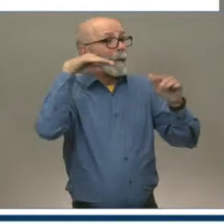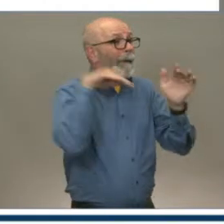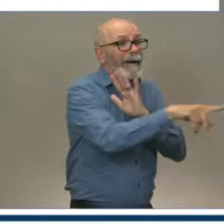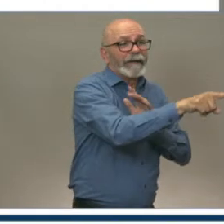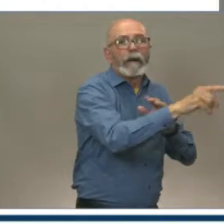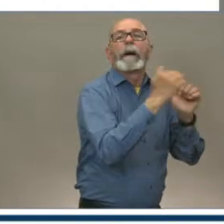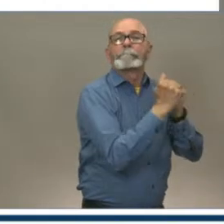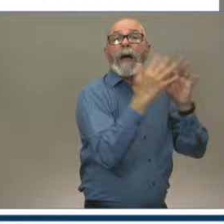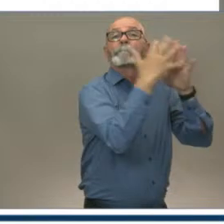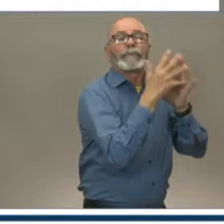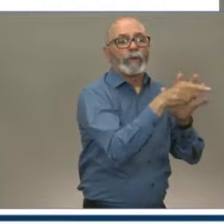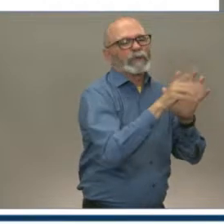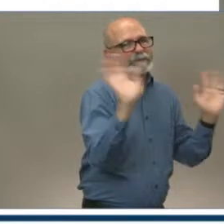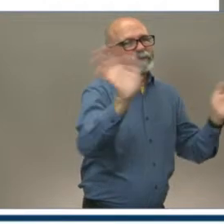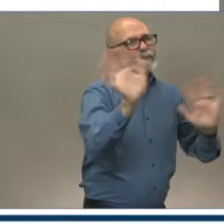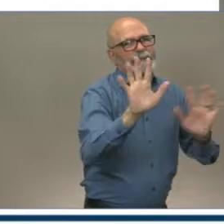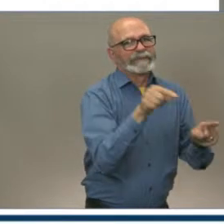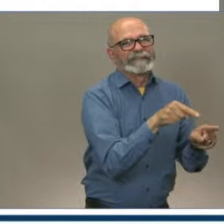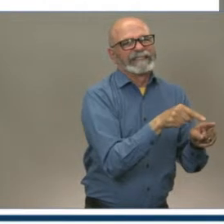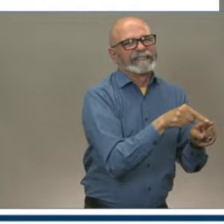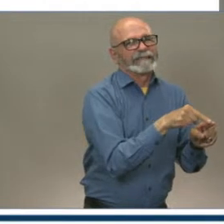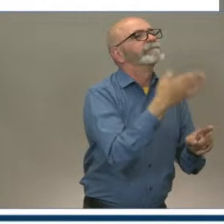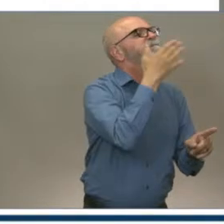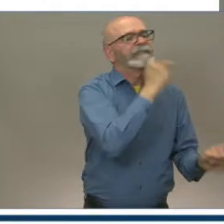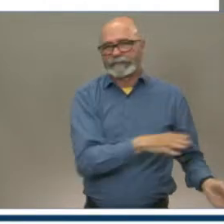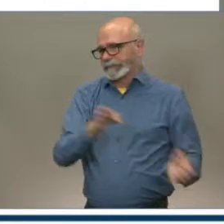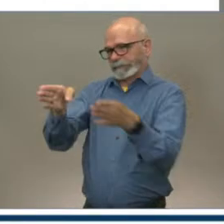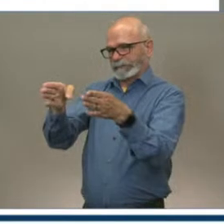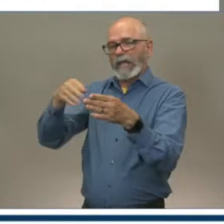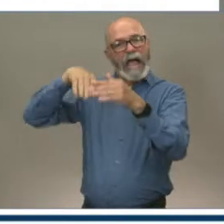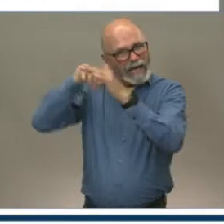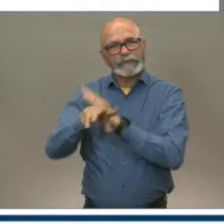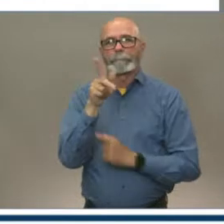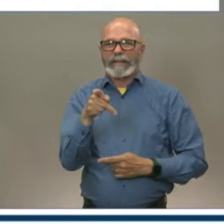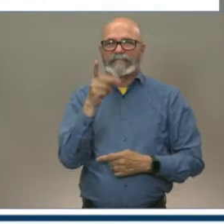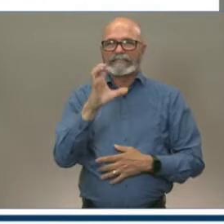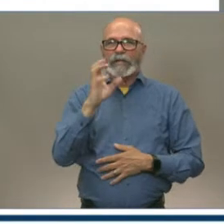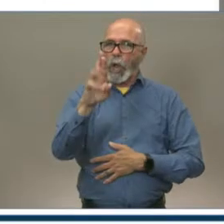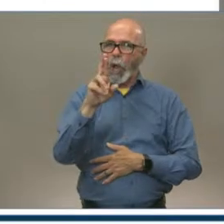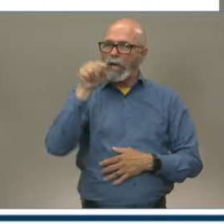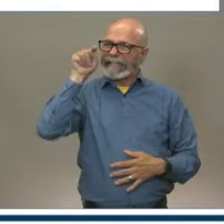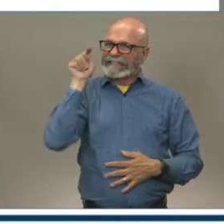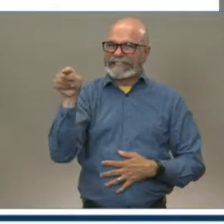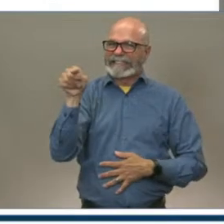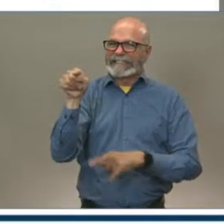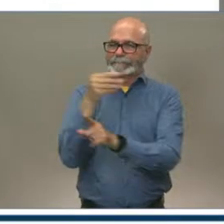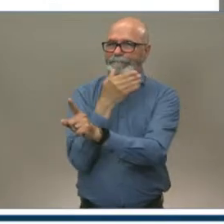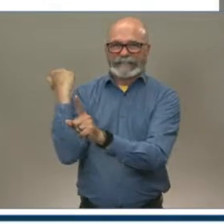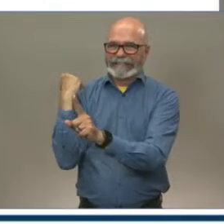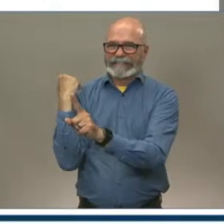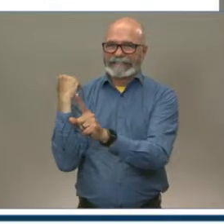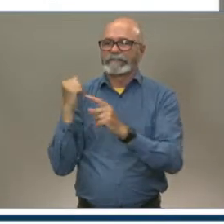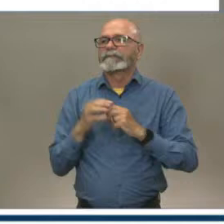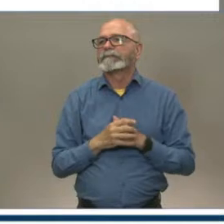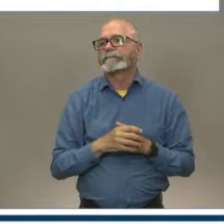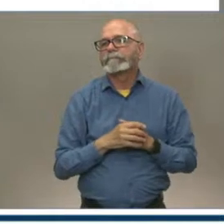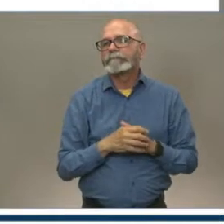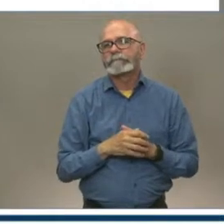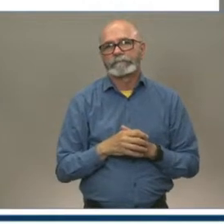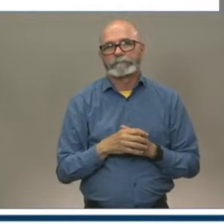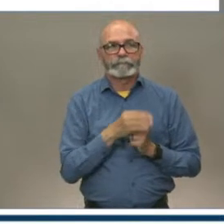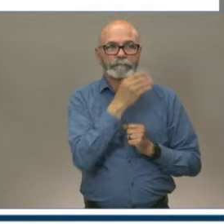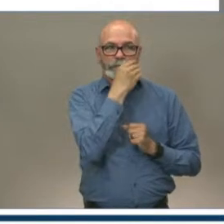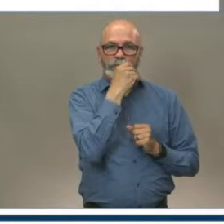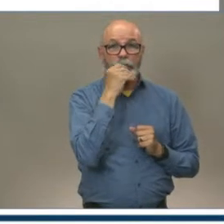one of the standing sites, the primary assessment centers. And I want to thank all the